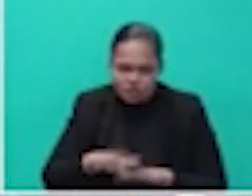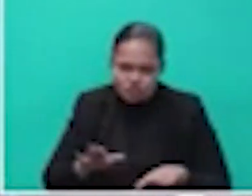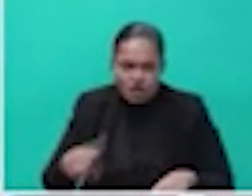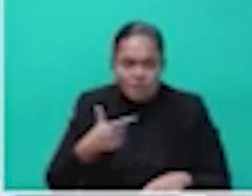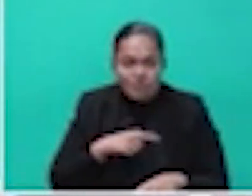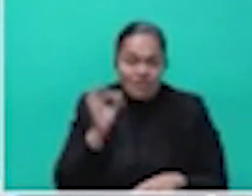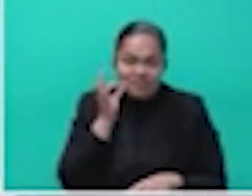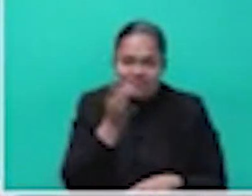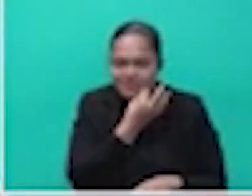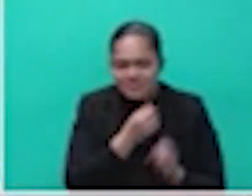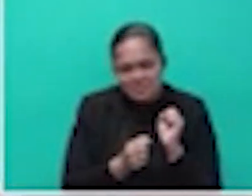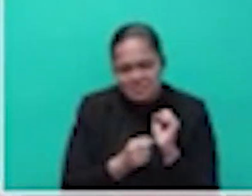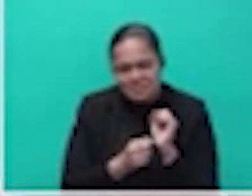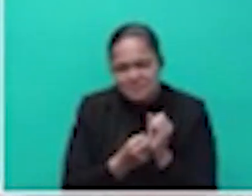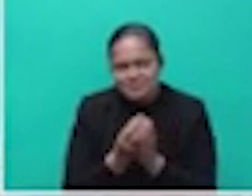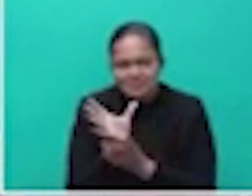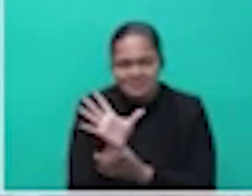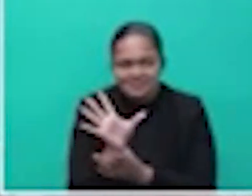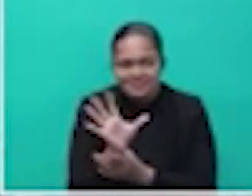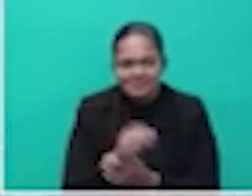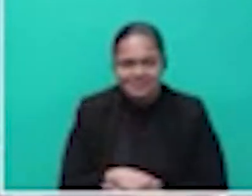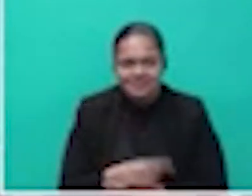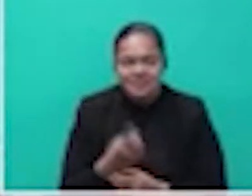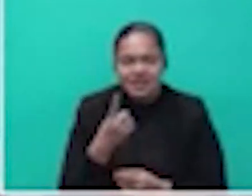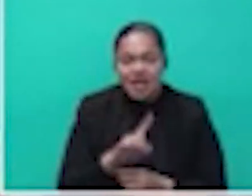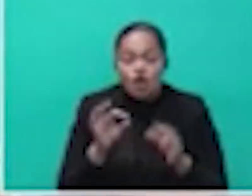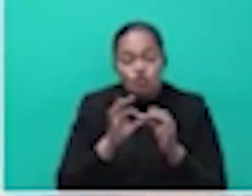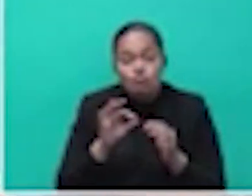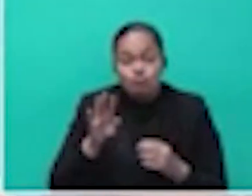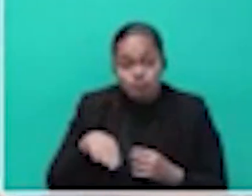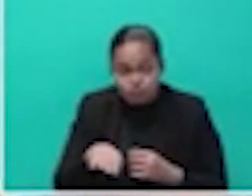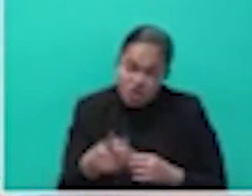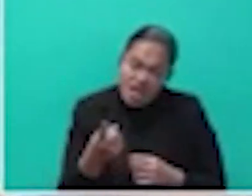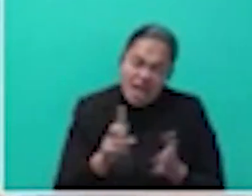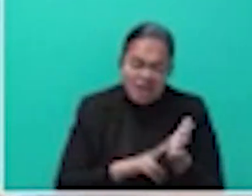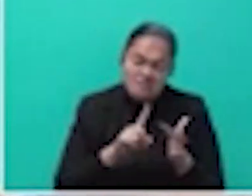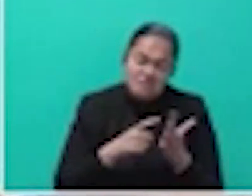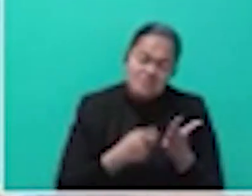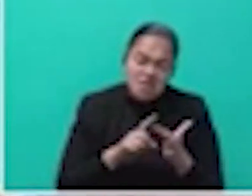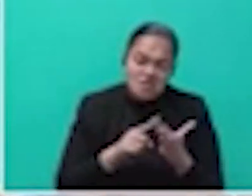has been explained. Mbua and Verata, I don't know which one comes first,